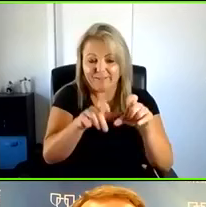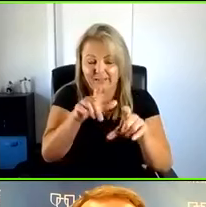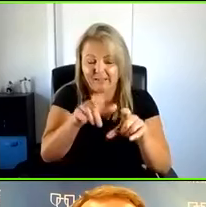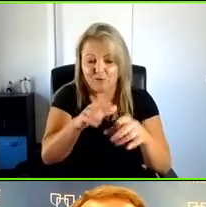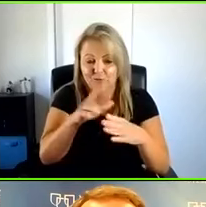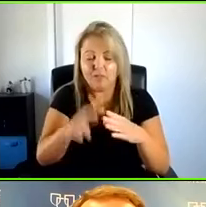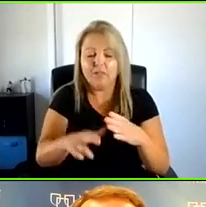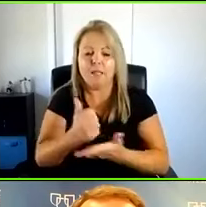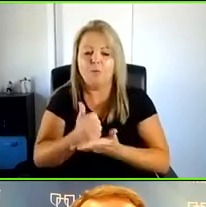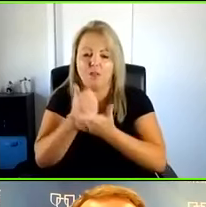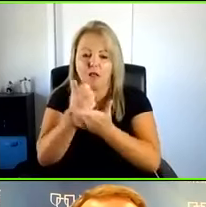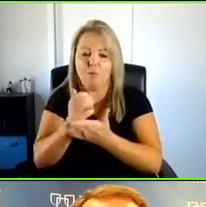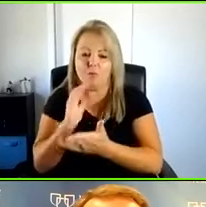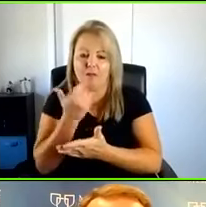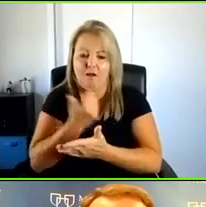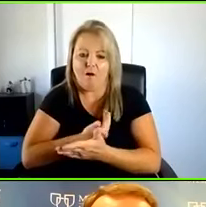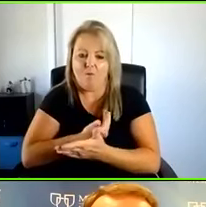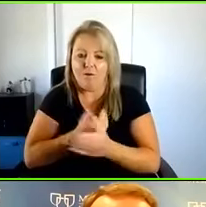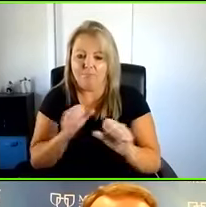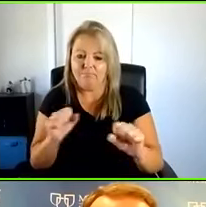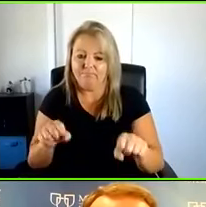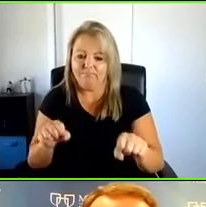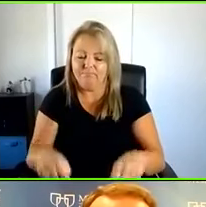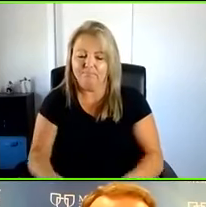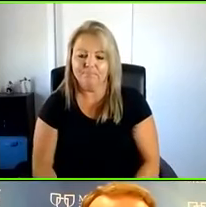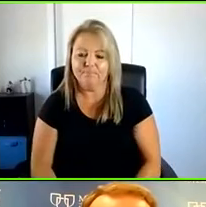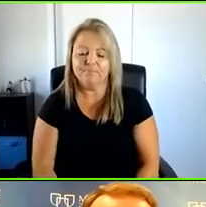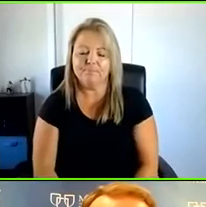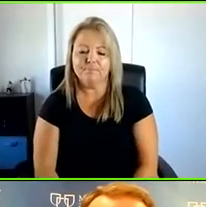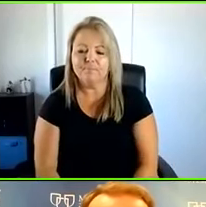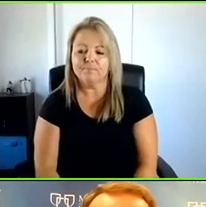help us with our overall capacity.